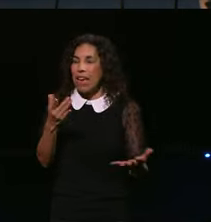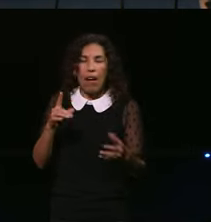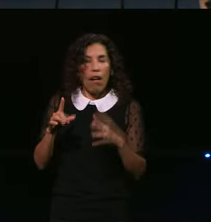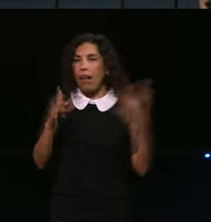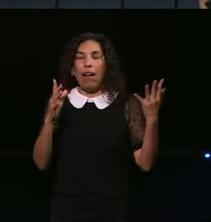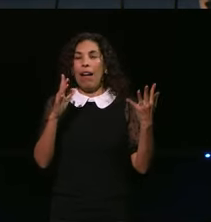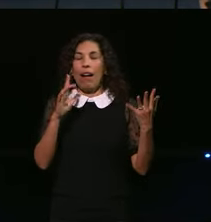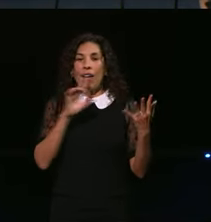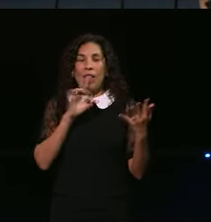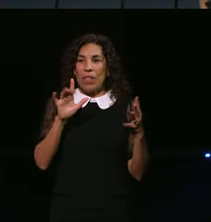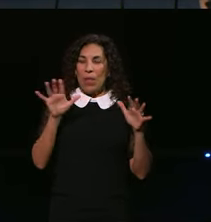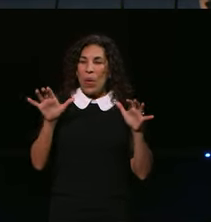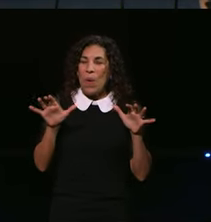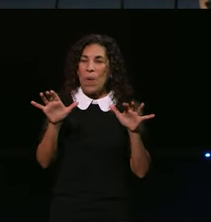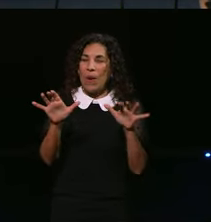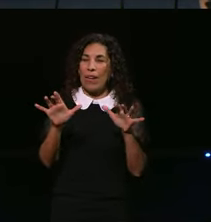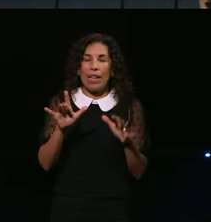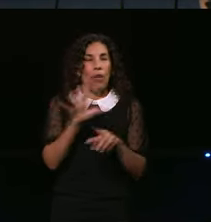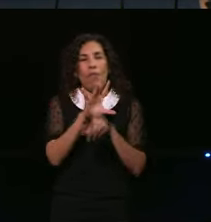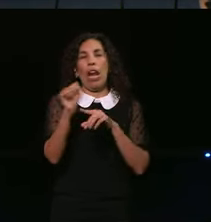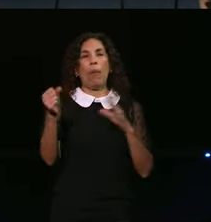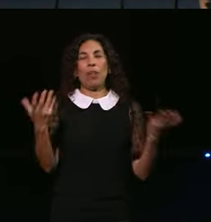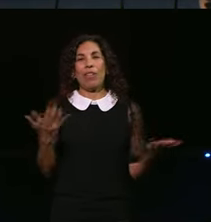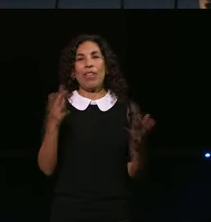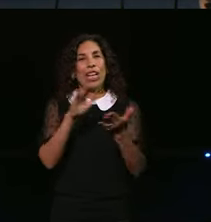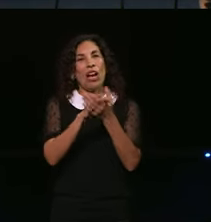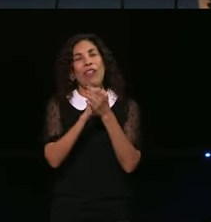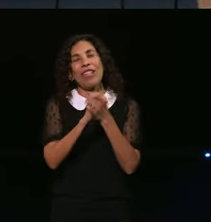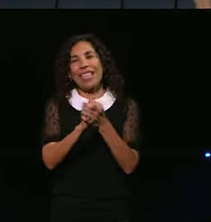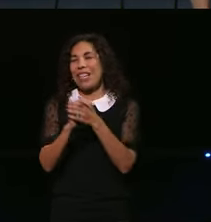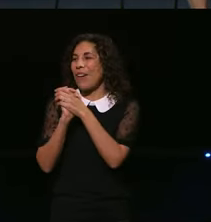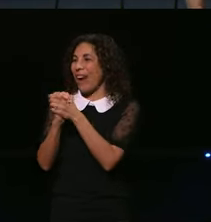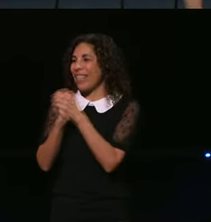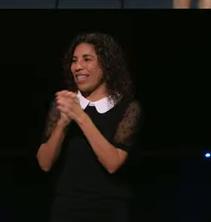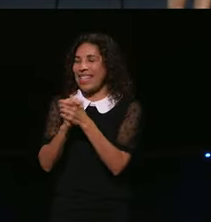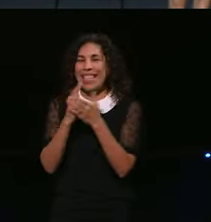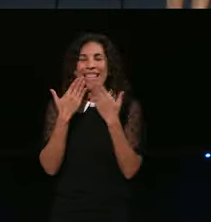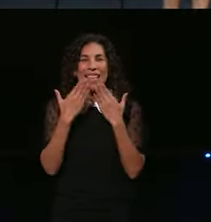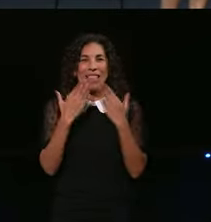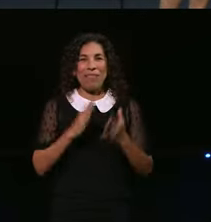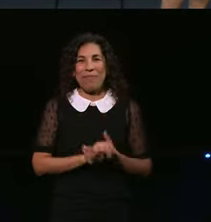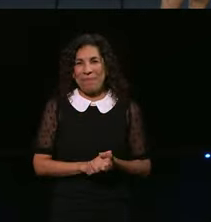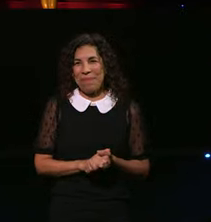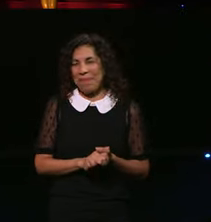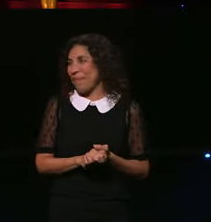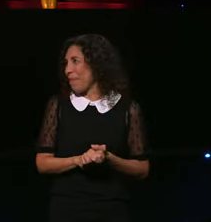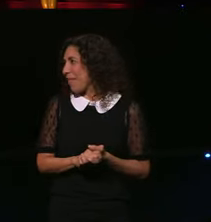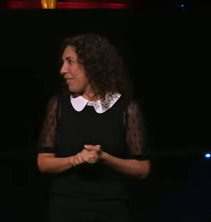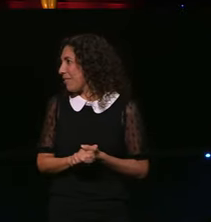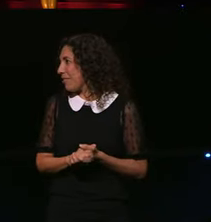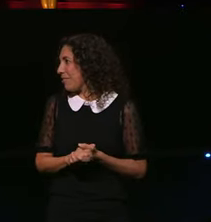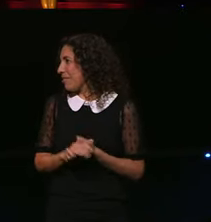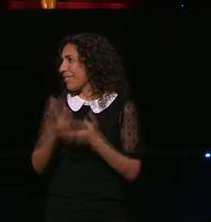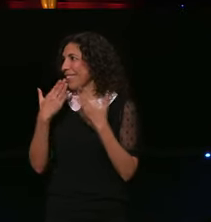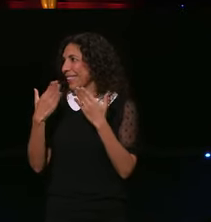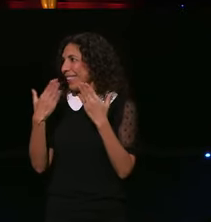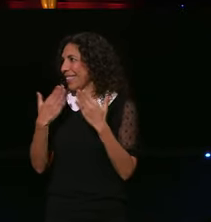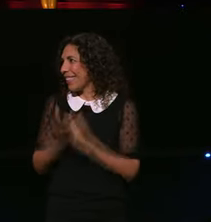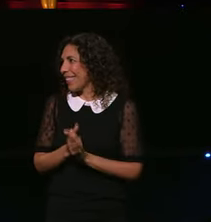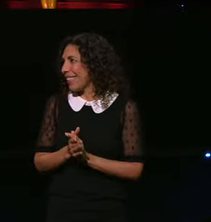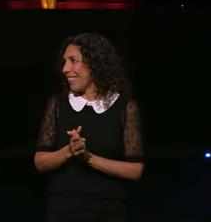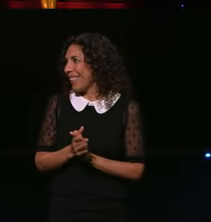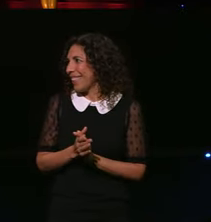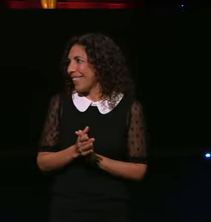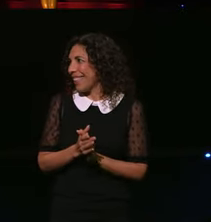to the work that they did, it was phenomenal. So congratulations. Yeah, congratulations. Thank you, guys. Thank you very much. Yeah. Please give a nice hand to the